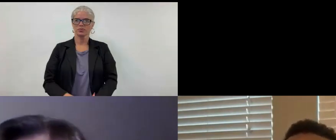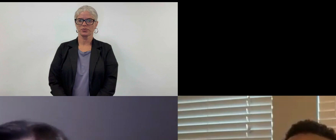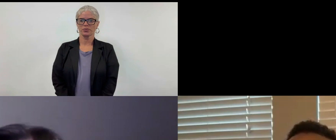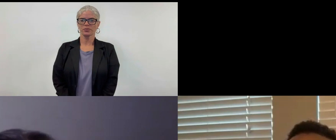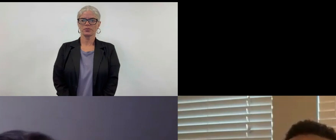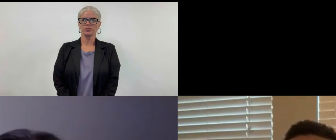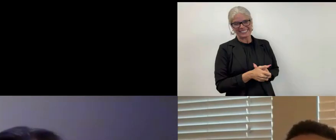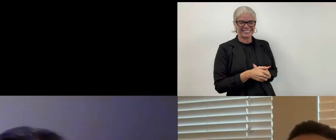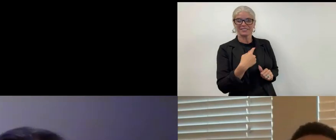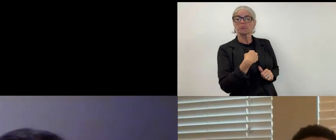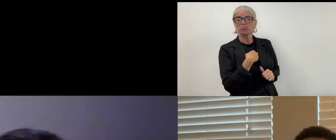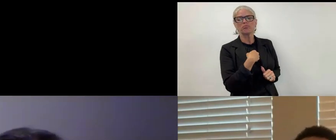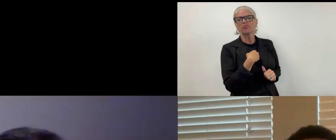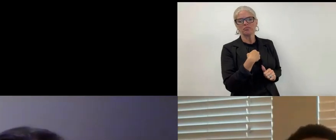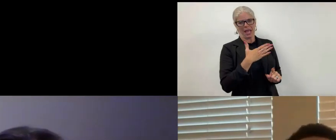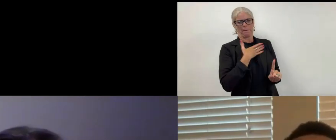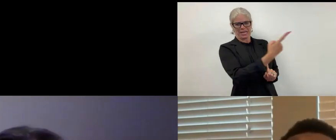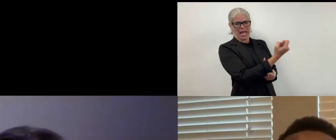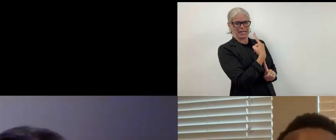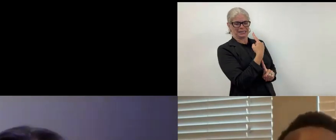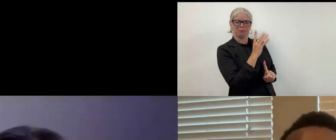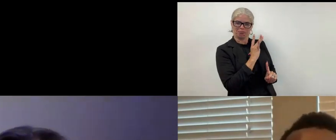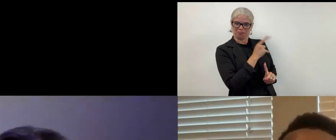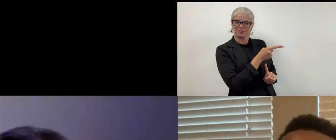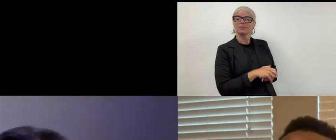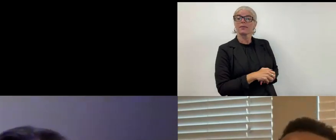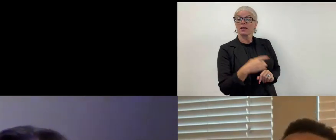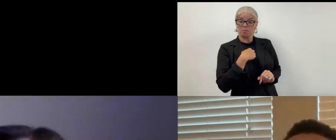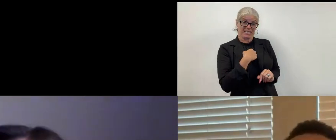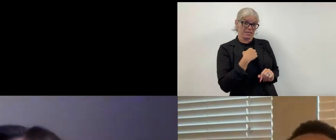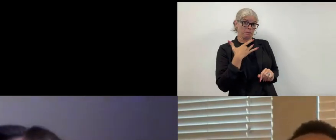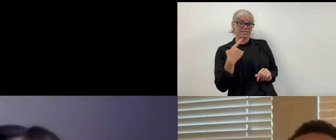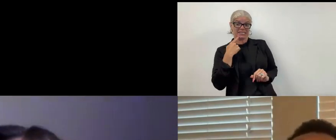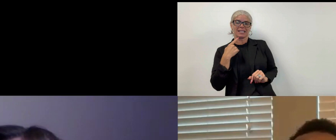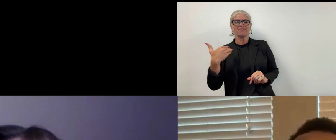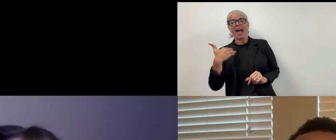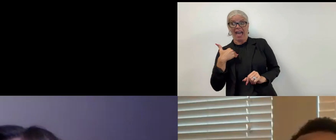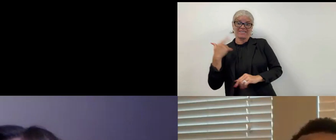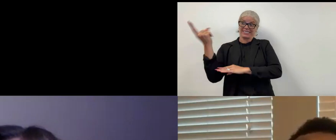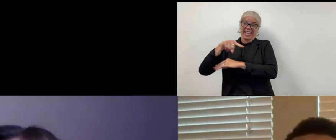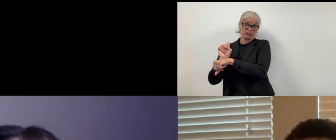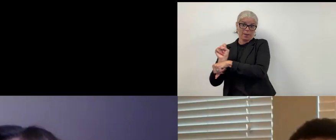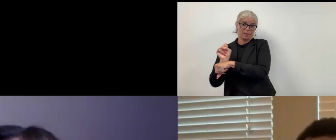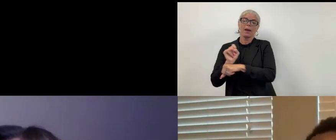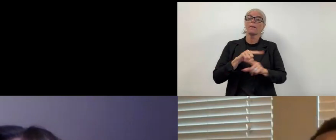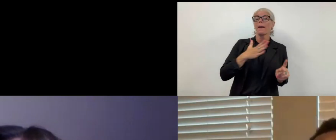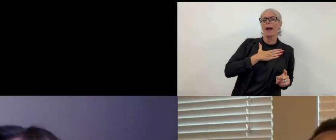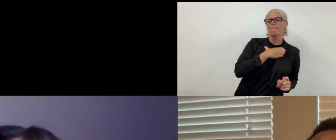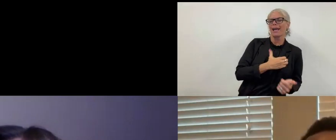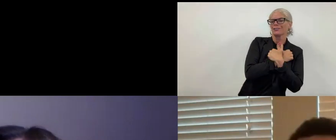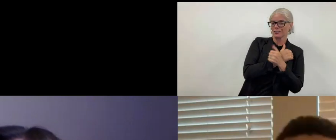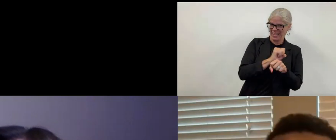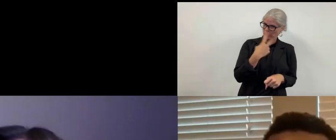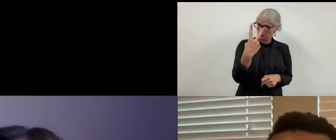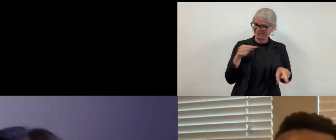passion? So I am grateful that you phrased the question that way, because I often tell people that I have my day job and then I